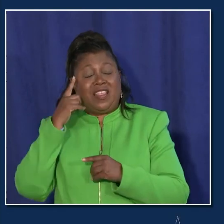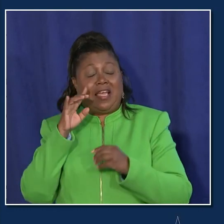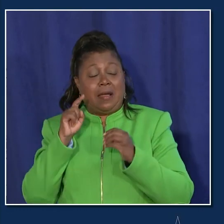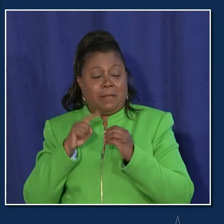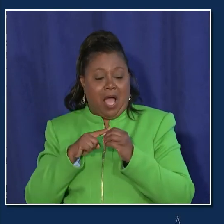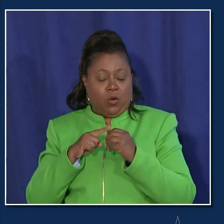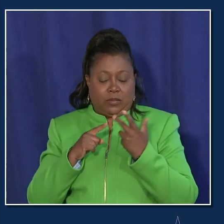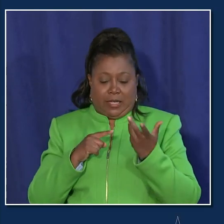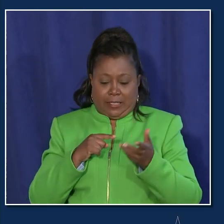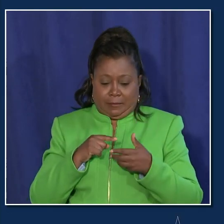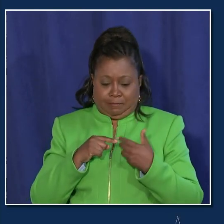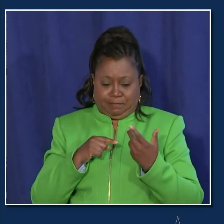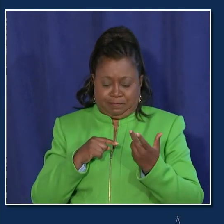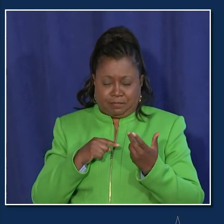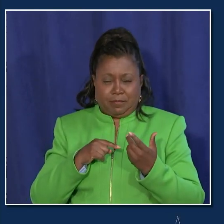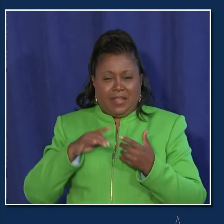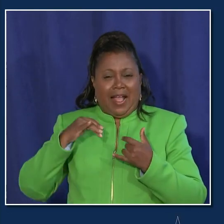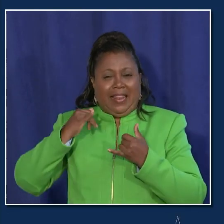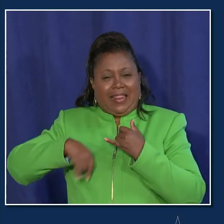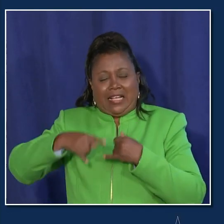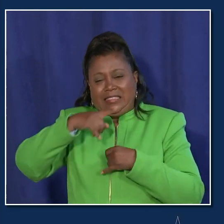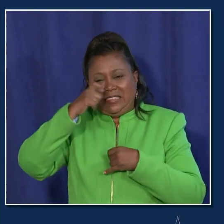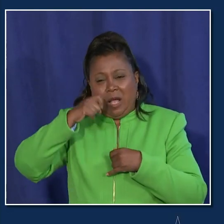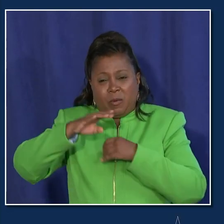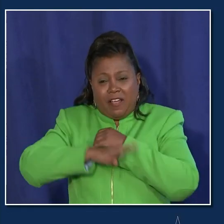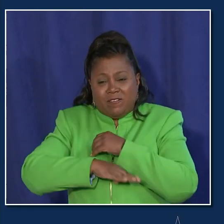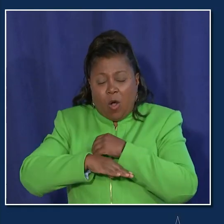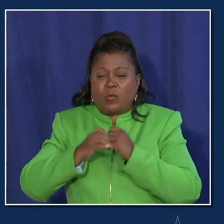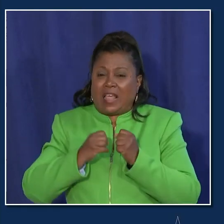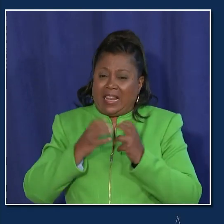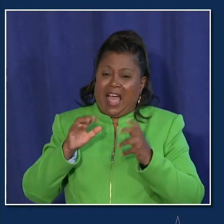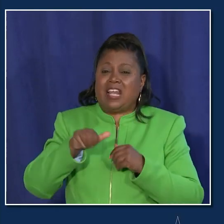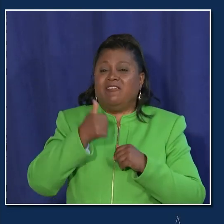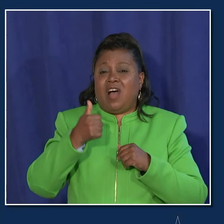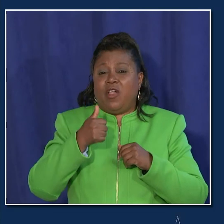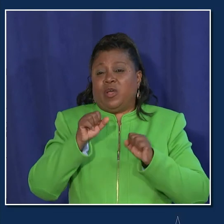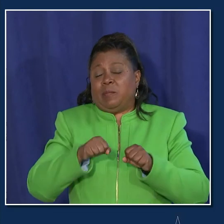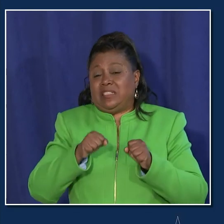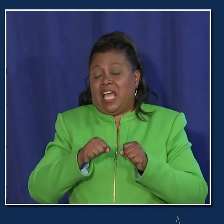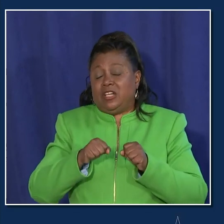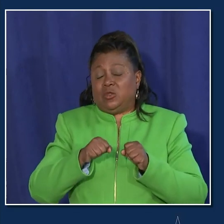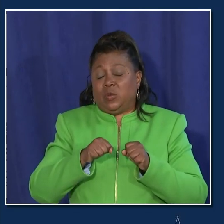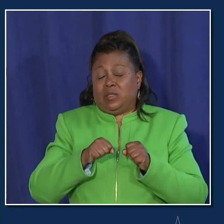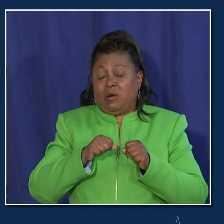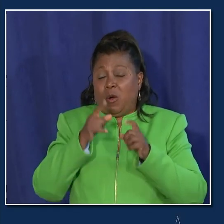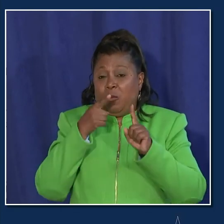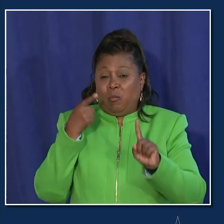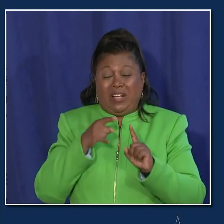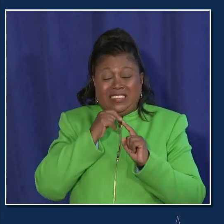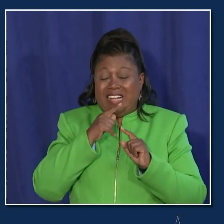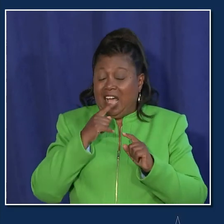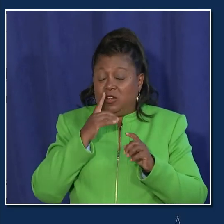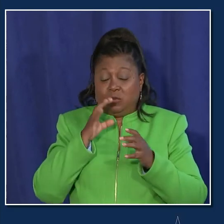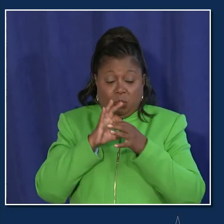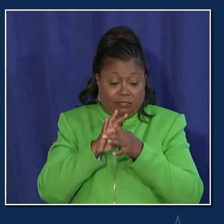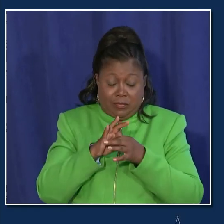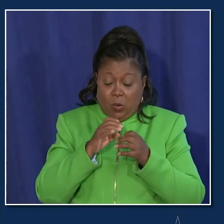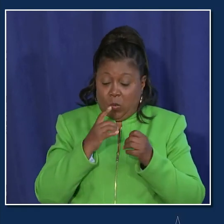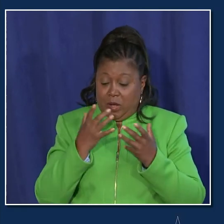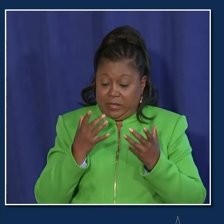about late summer and fall, there were a lot of other potential flashpoints, not the least of which was